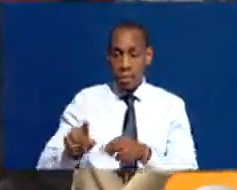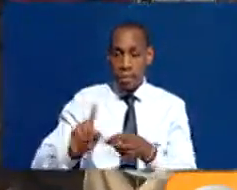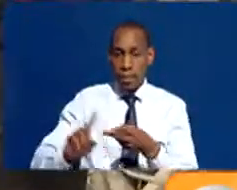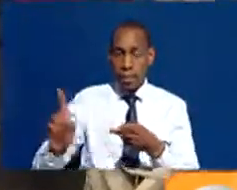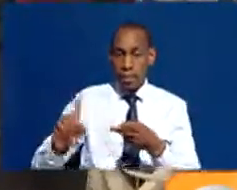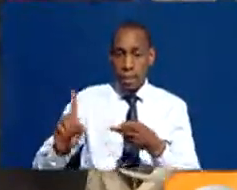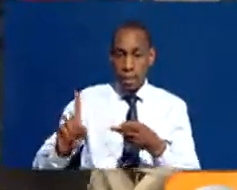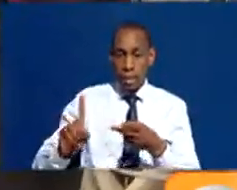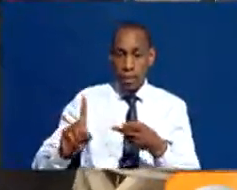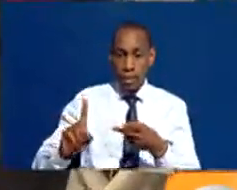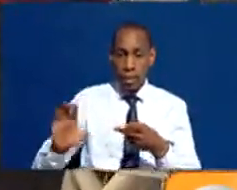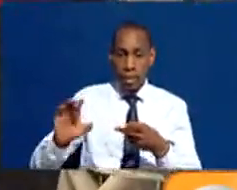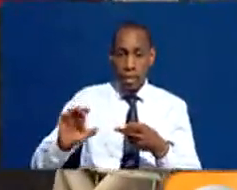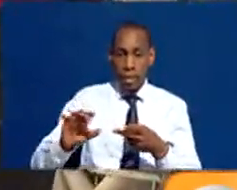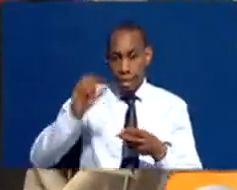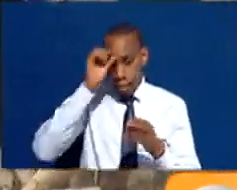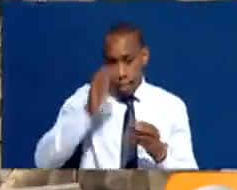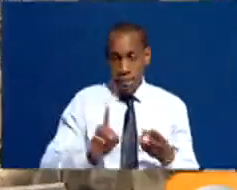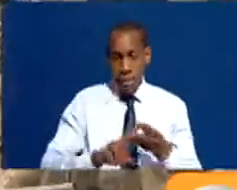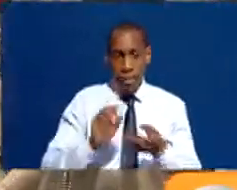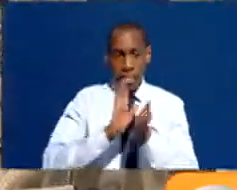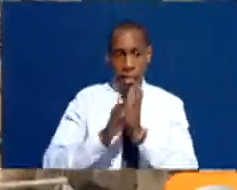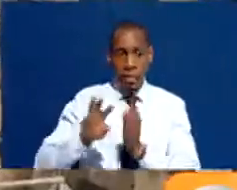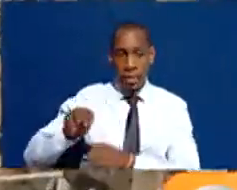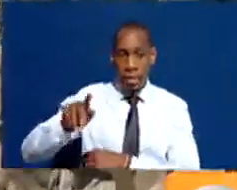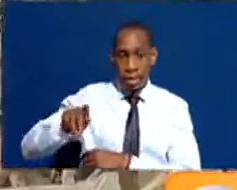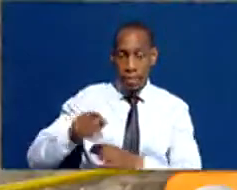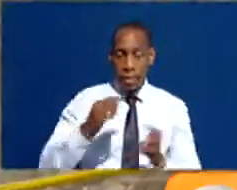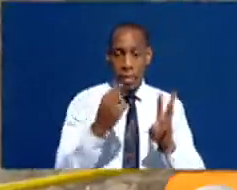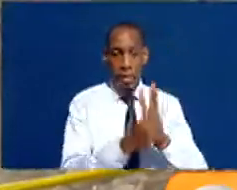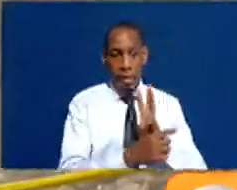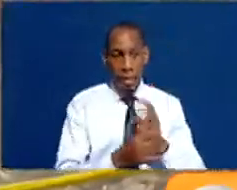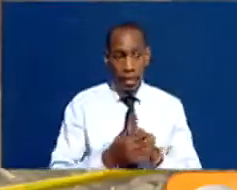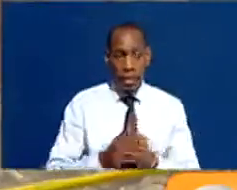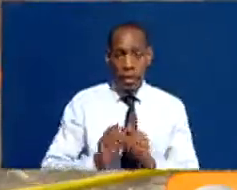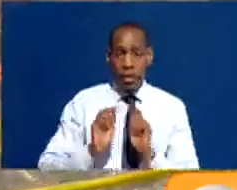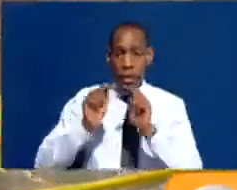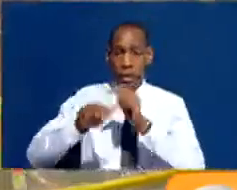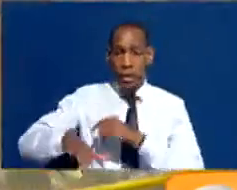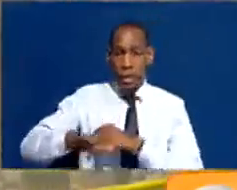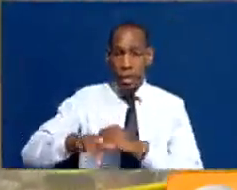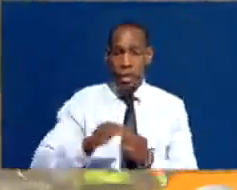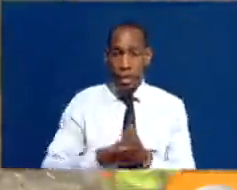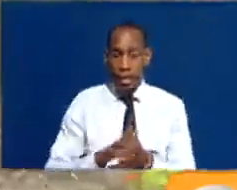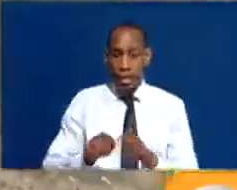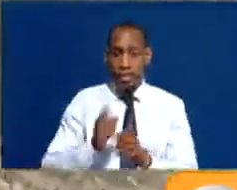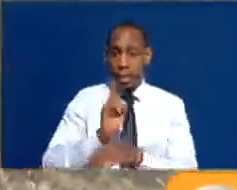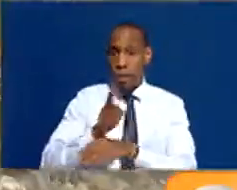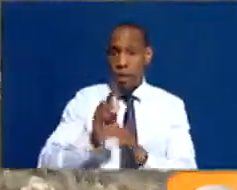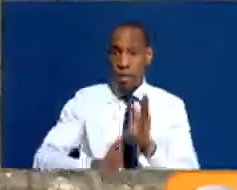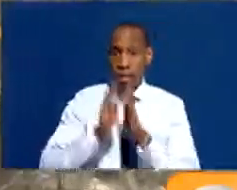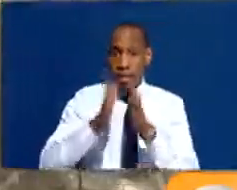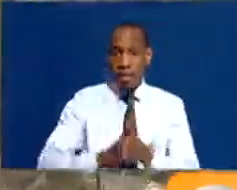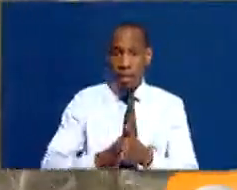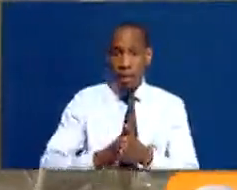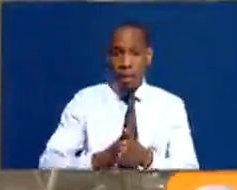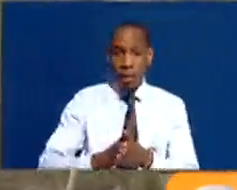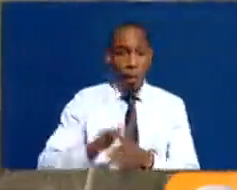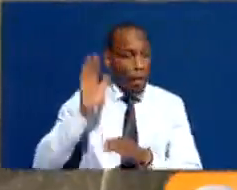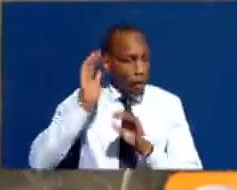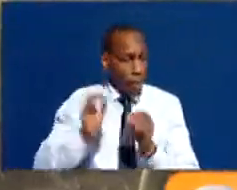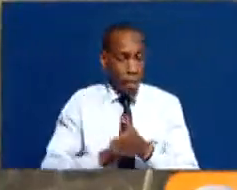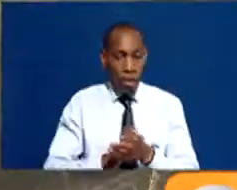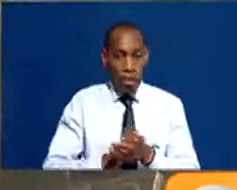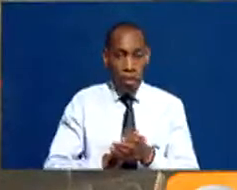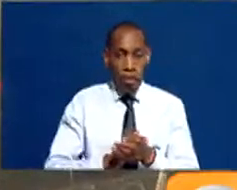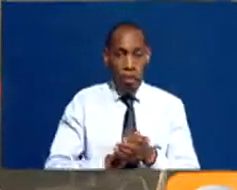Governor Johnson Sakaja, and Kasarani MP Ronald Karauri visited the scene with a warning to developers defying directives on safety